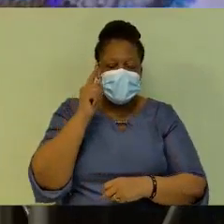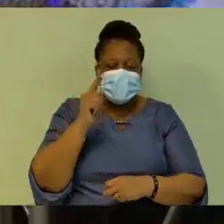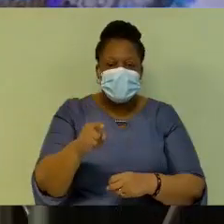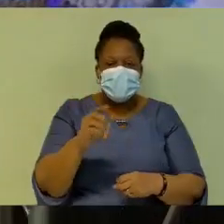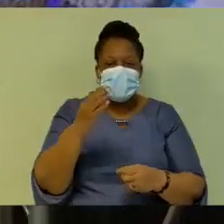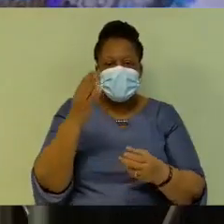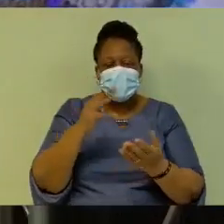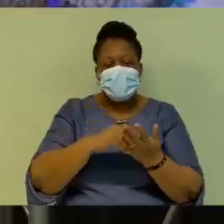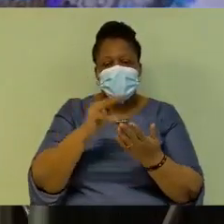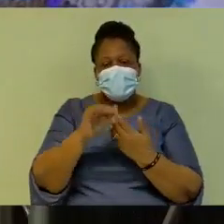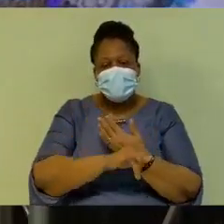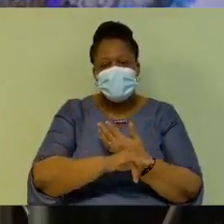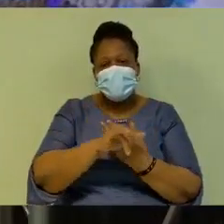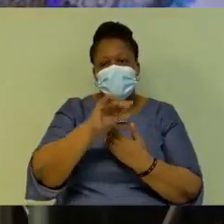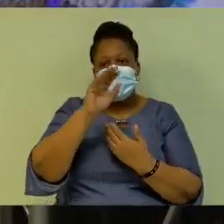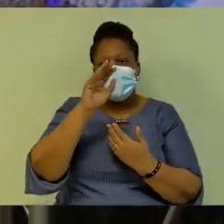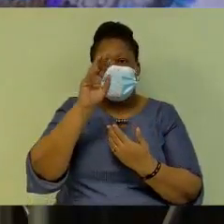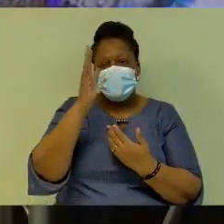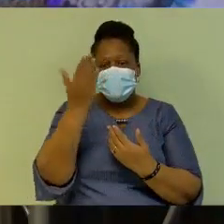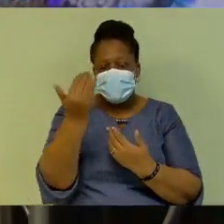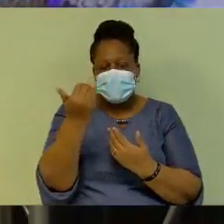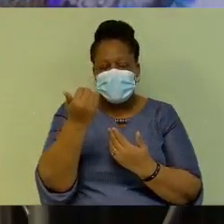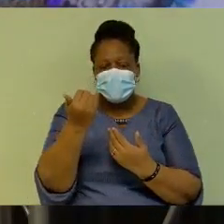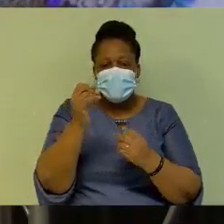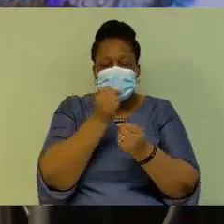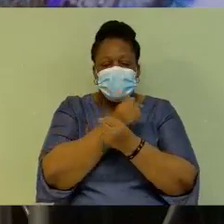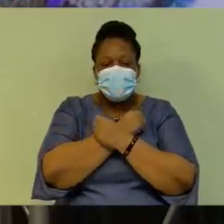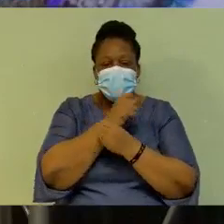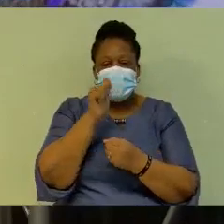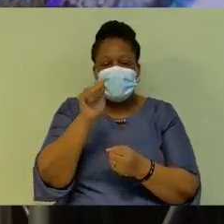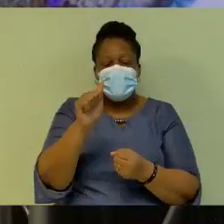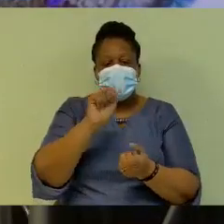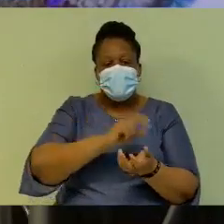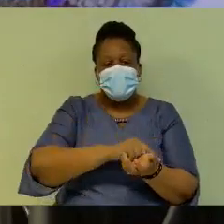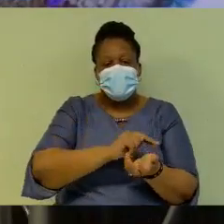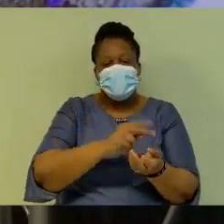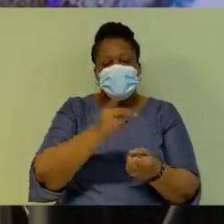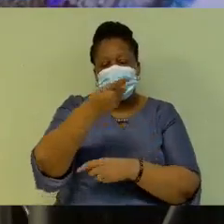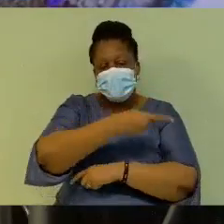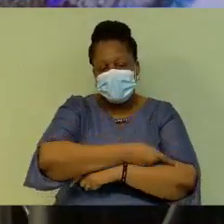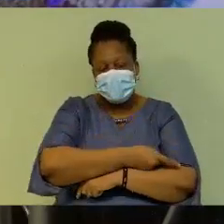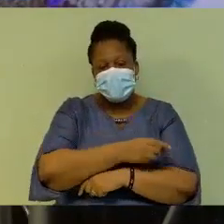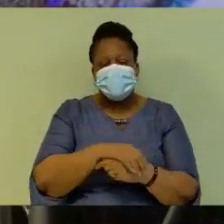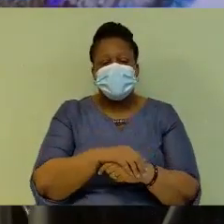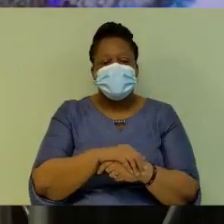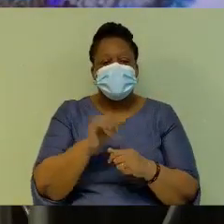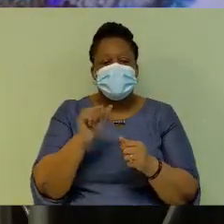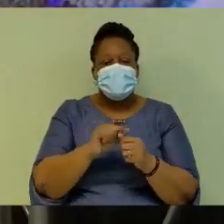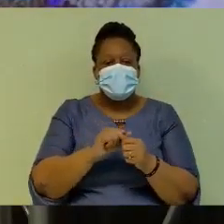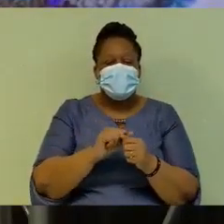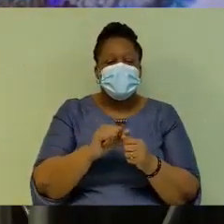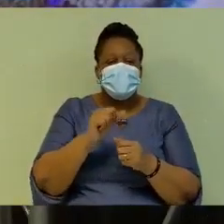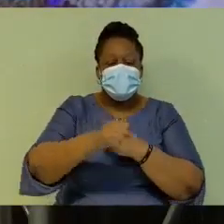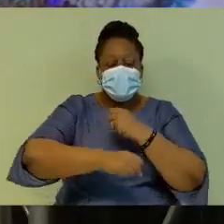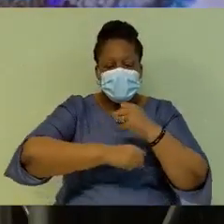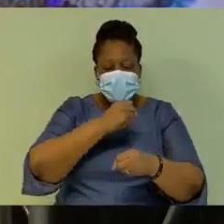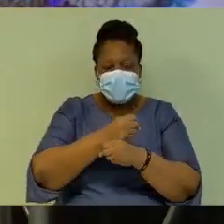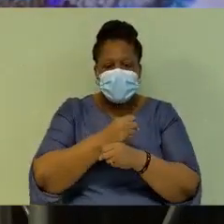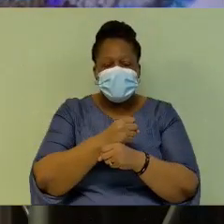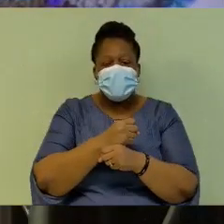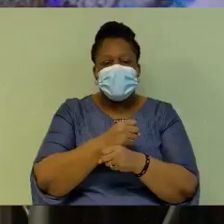it Love a Nurse Day. Each year, Florence Nightingale Day